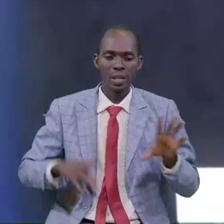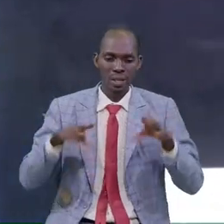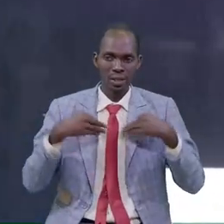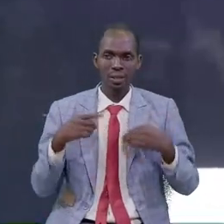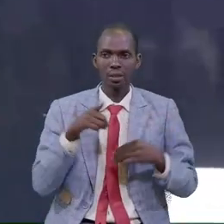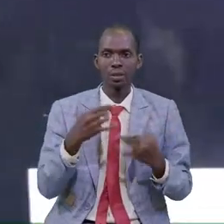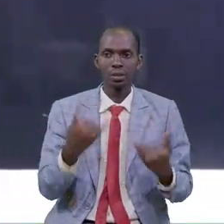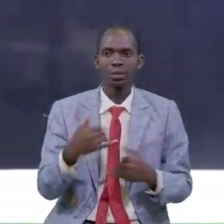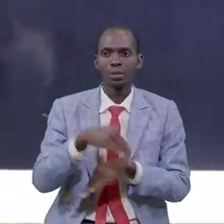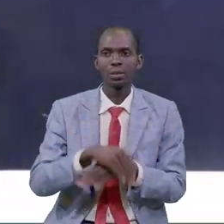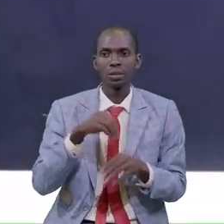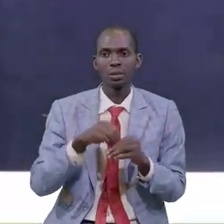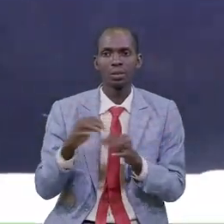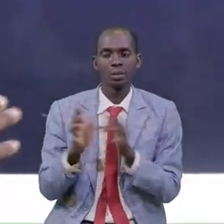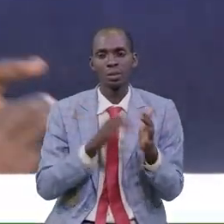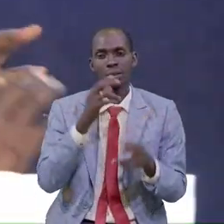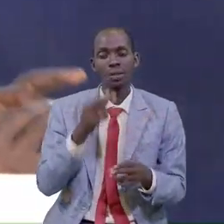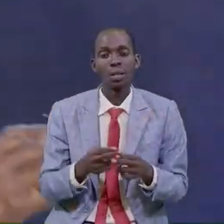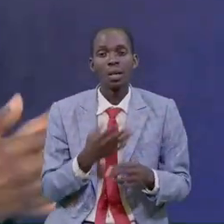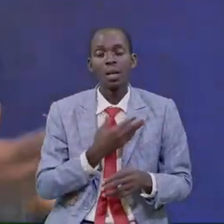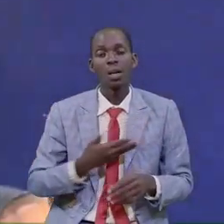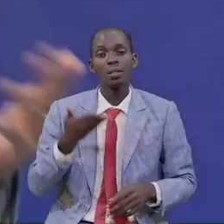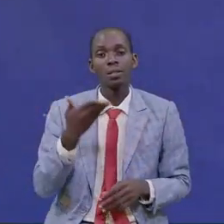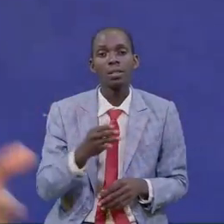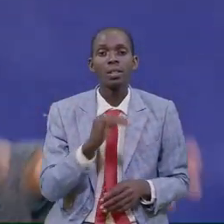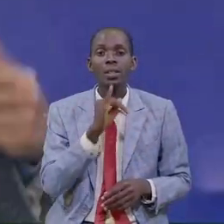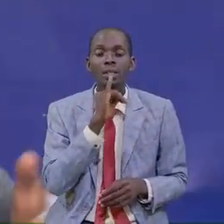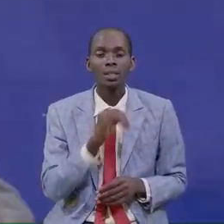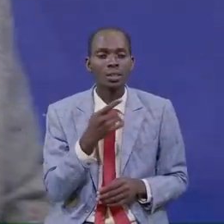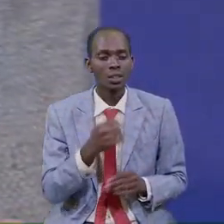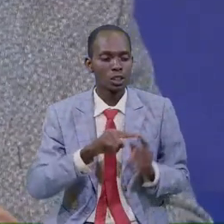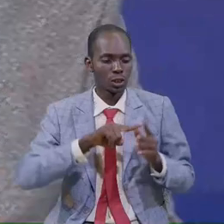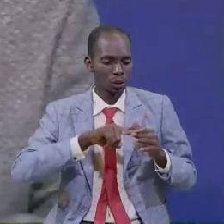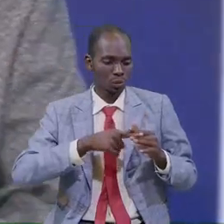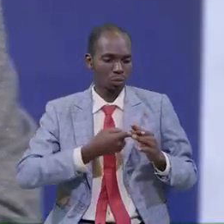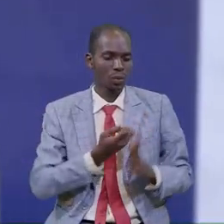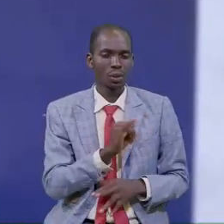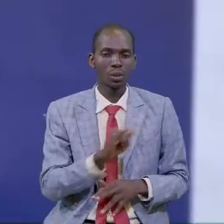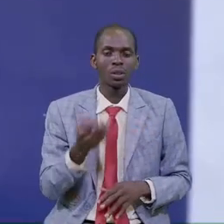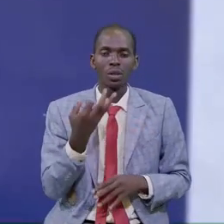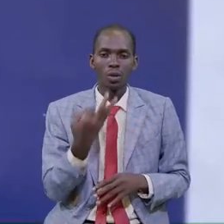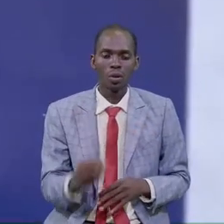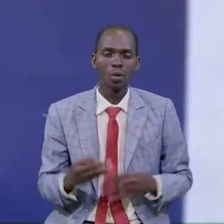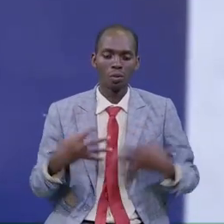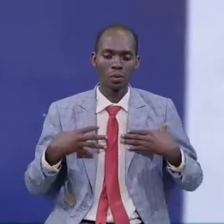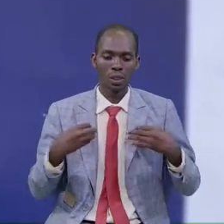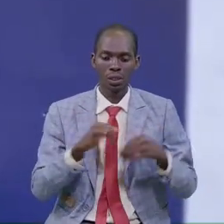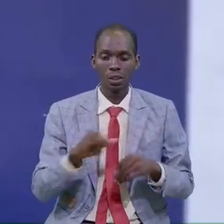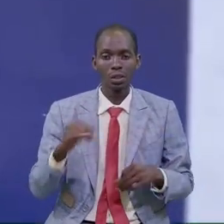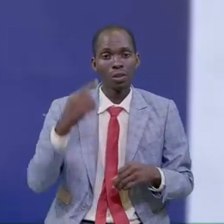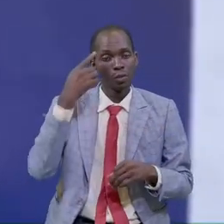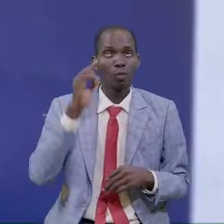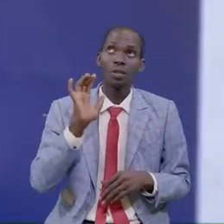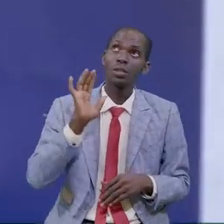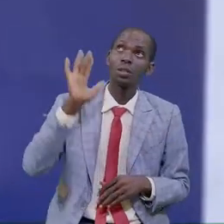Then there is the commencement of healing for his received people. Il y aura le commencement de la guérison